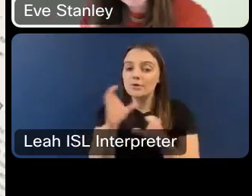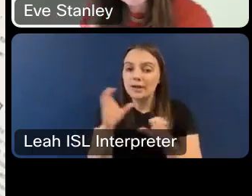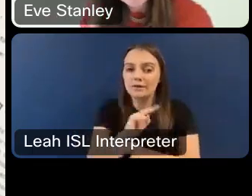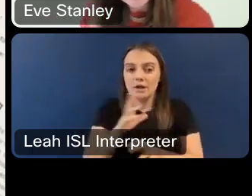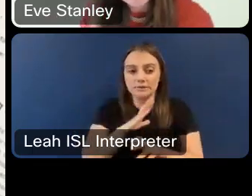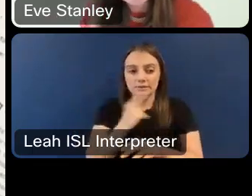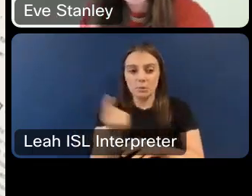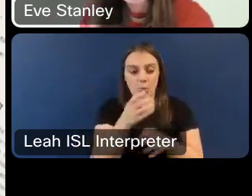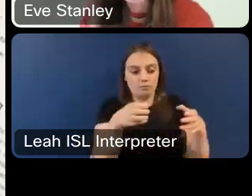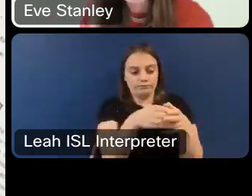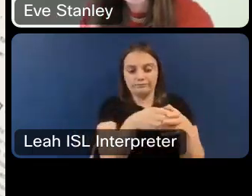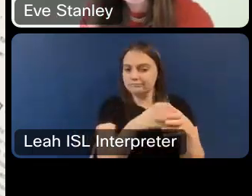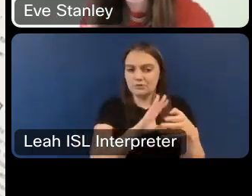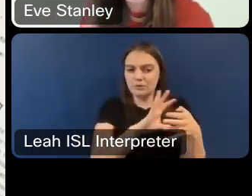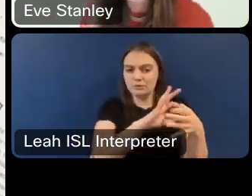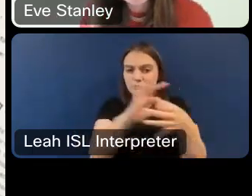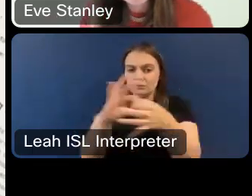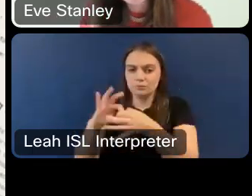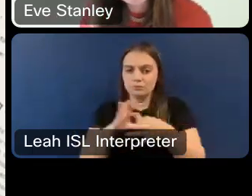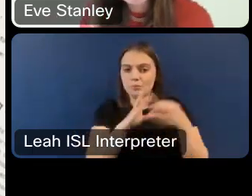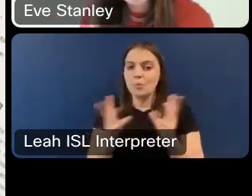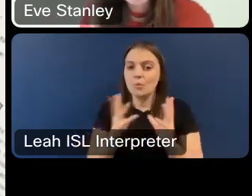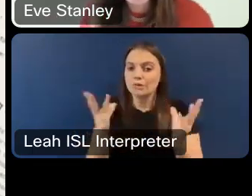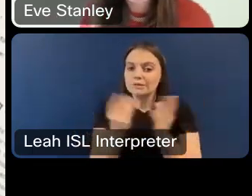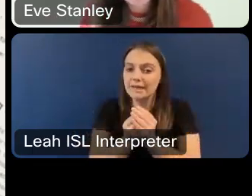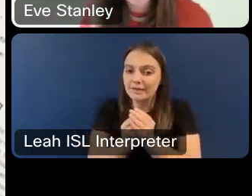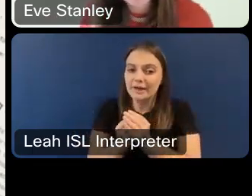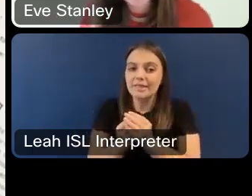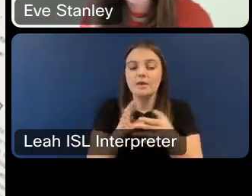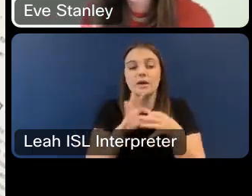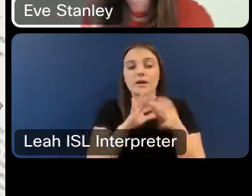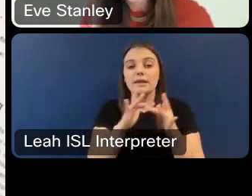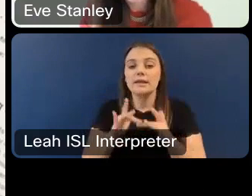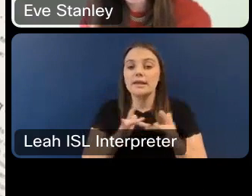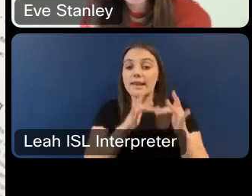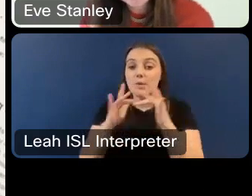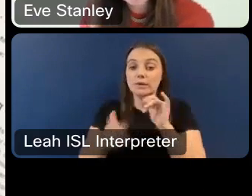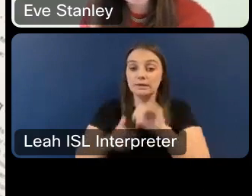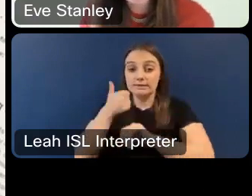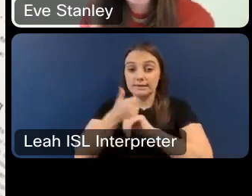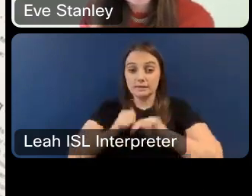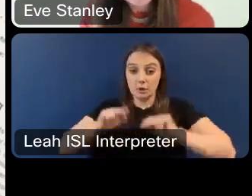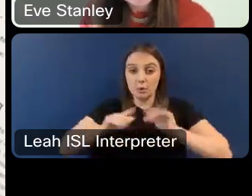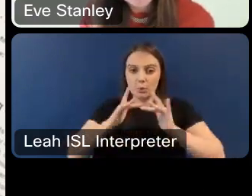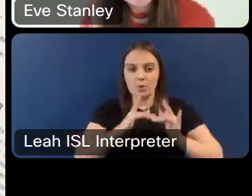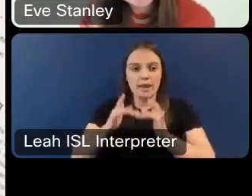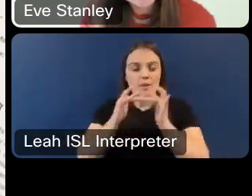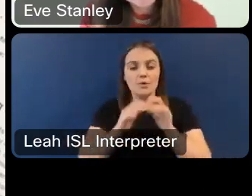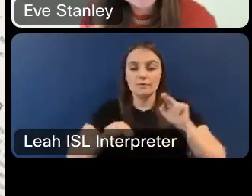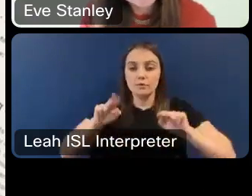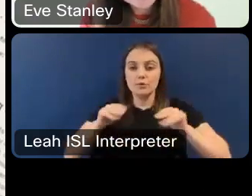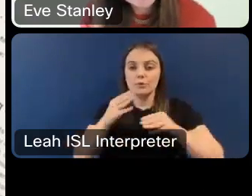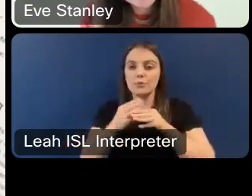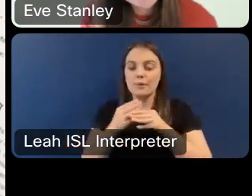together. And then what they did is they connected new mums in a networking fashion. They